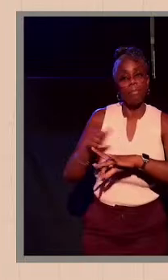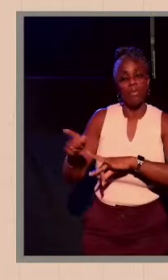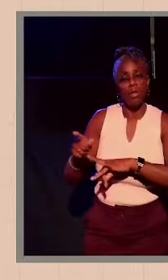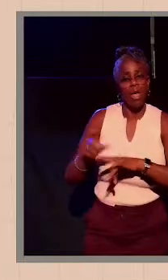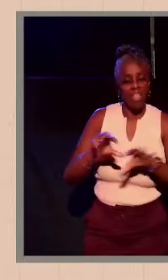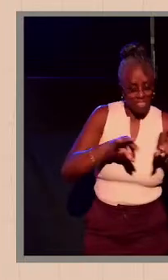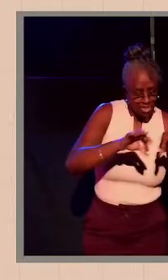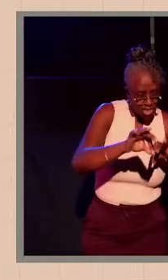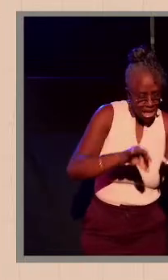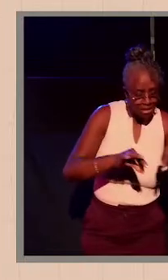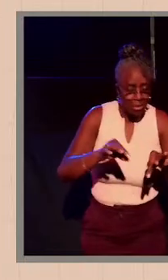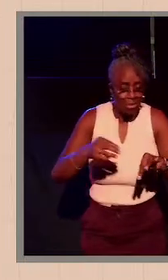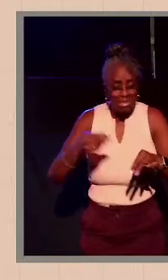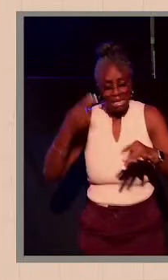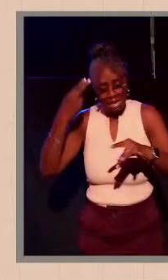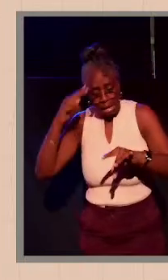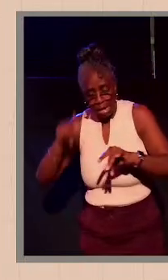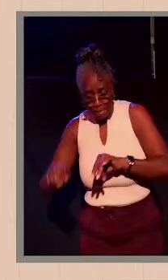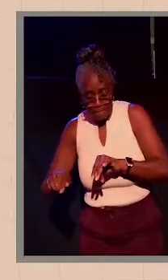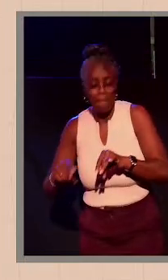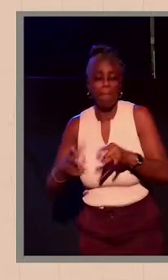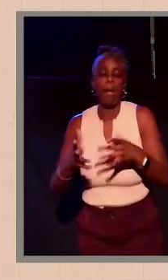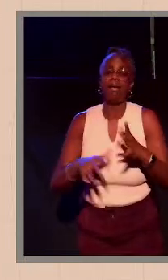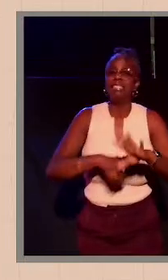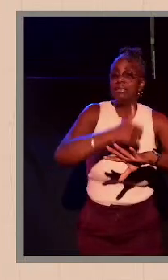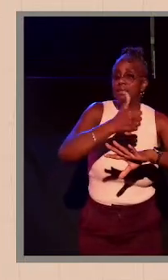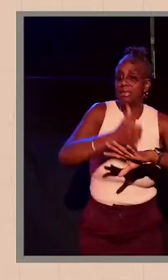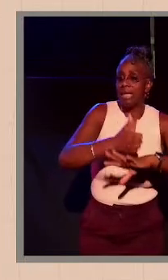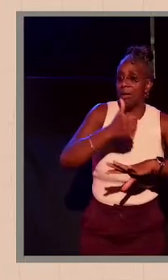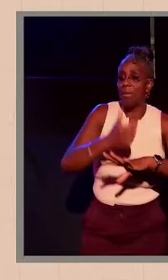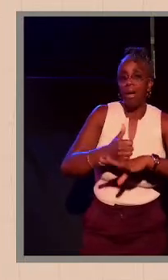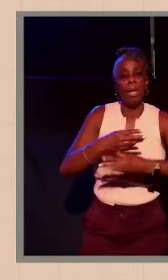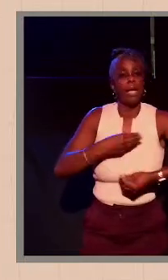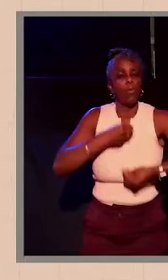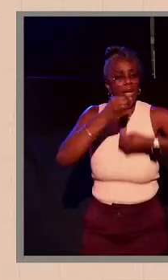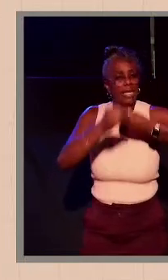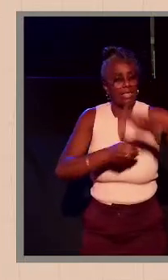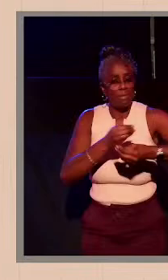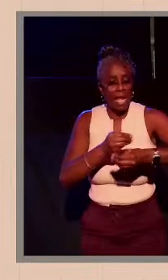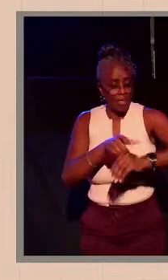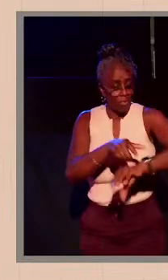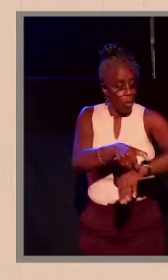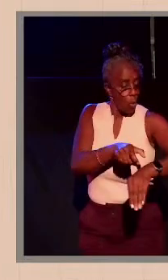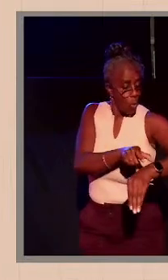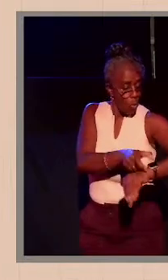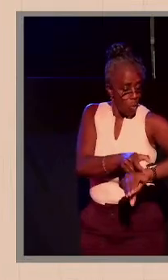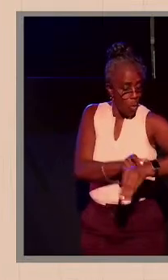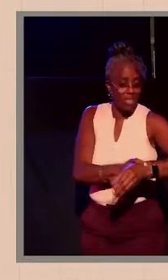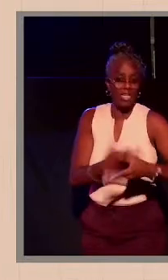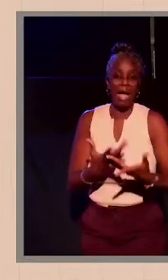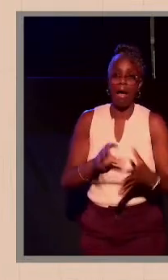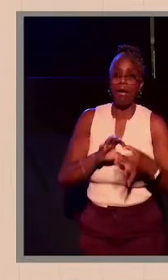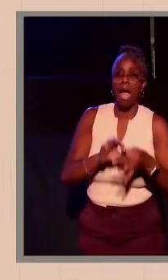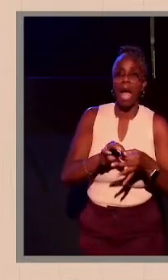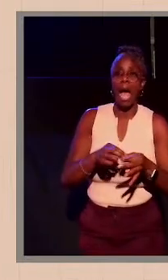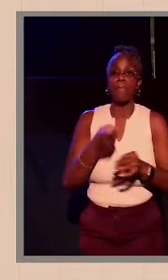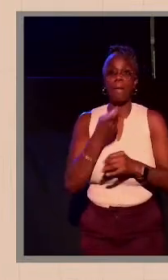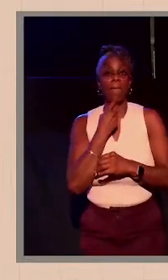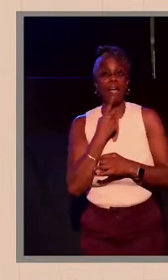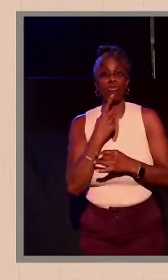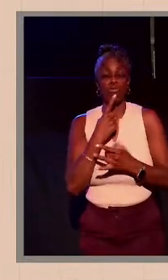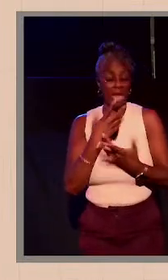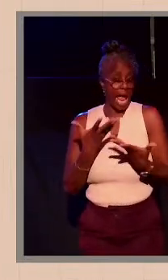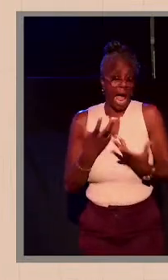are called, and it tells you what watches are connected and how much battery they've got and things like